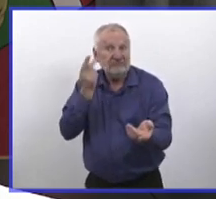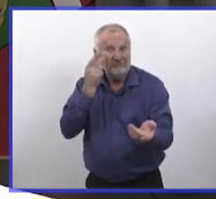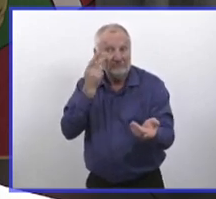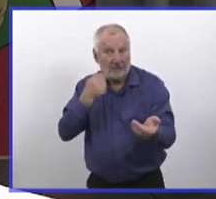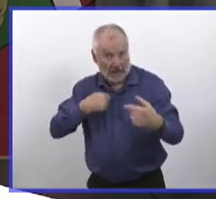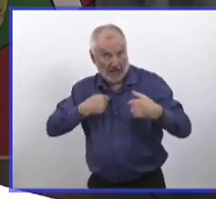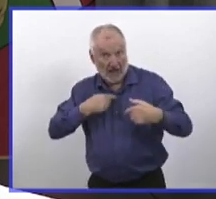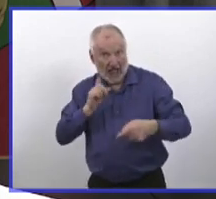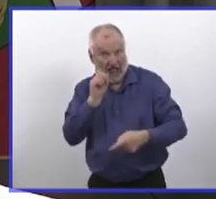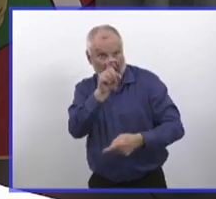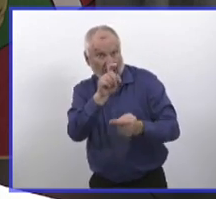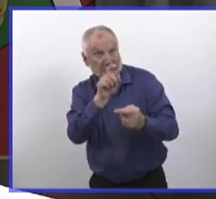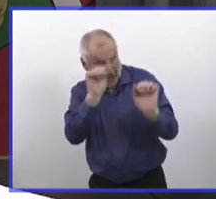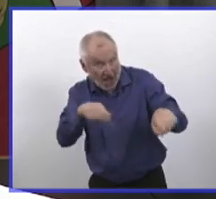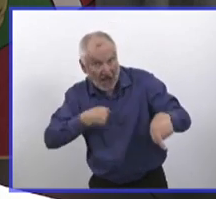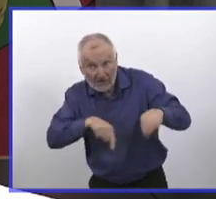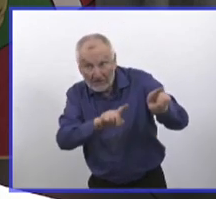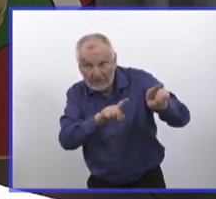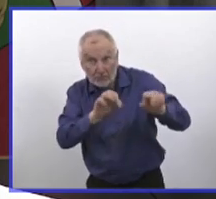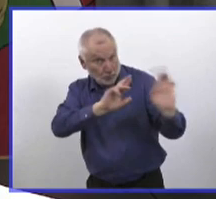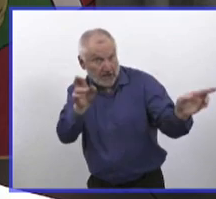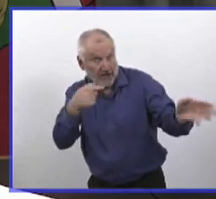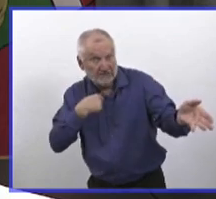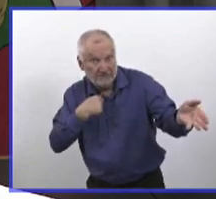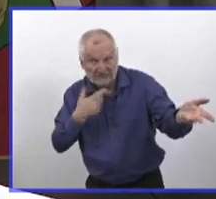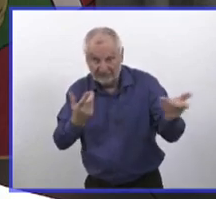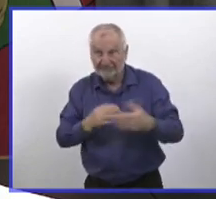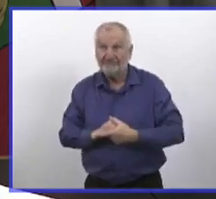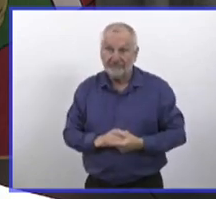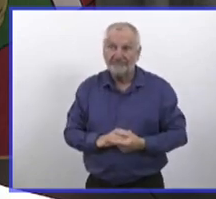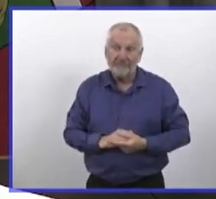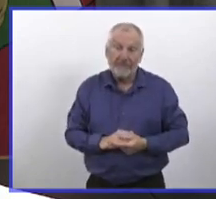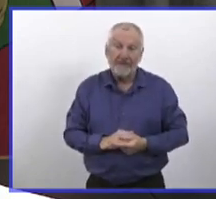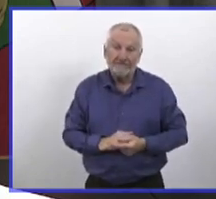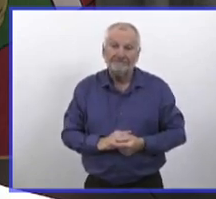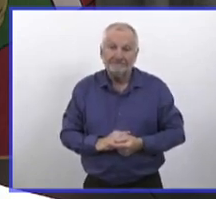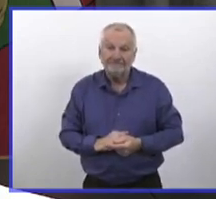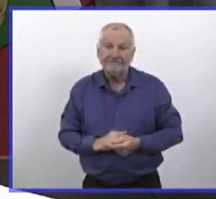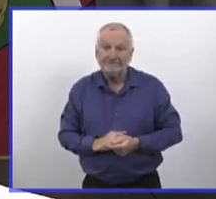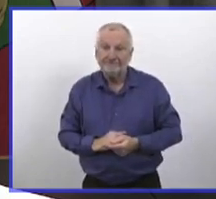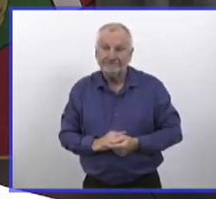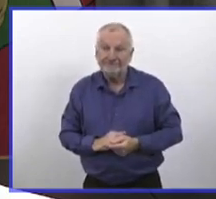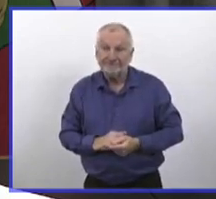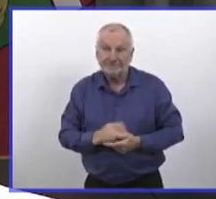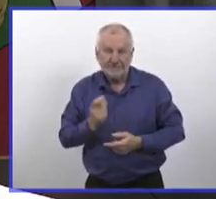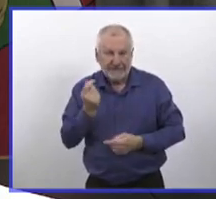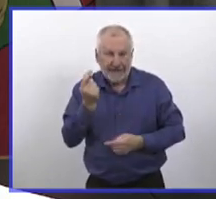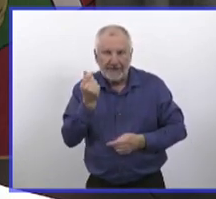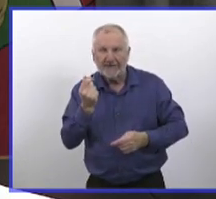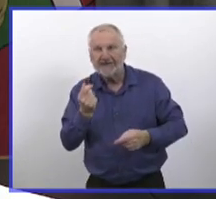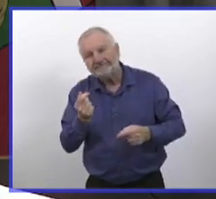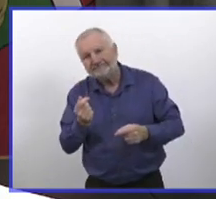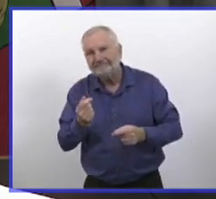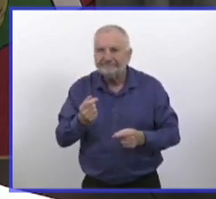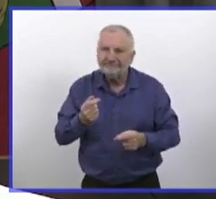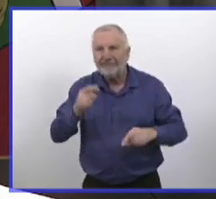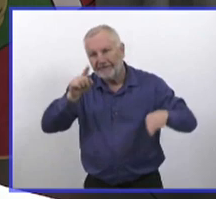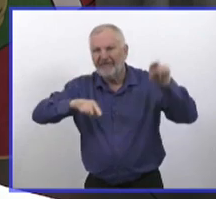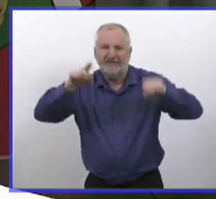outweighs the potential inconsistency that we might see in the rollout. So this is an